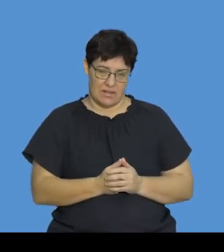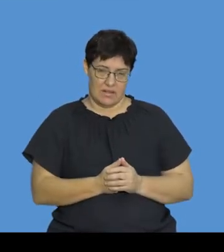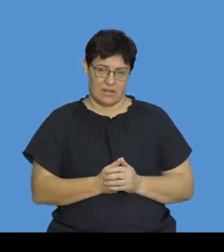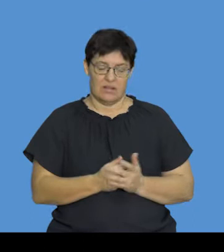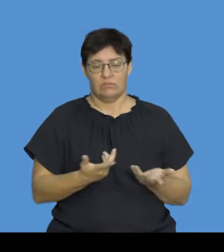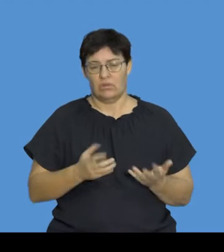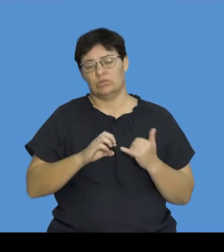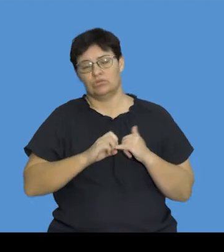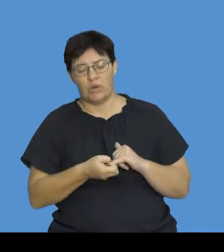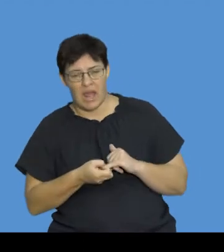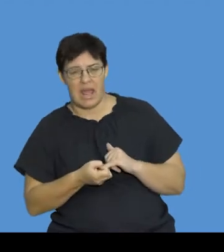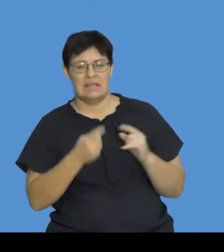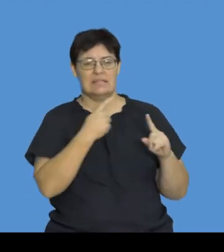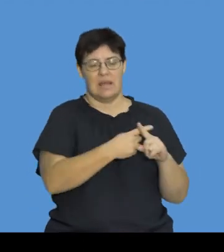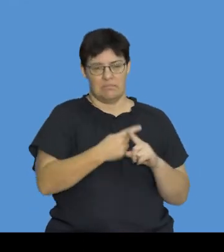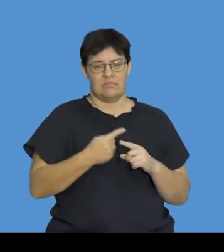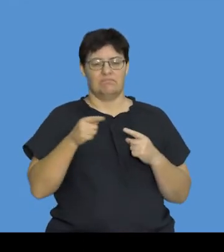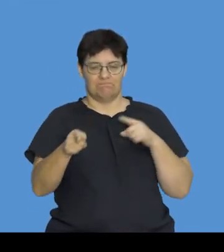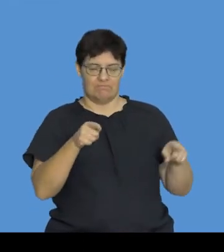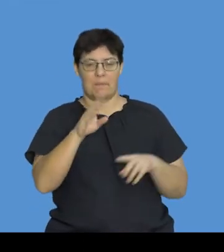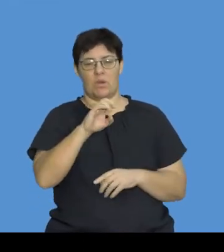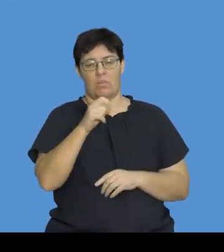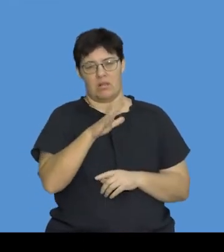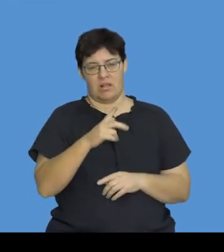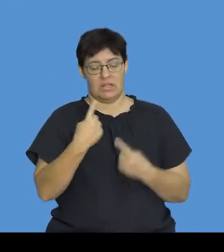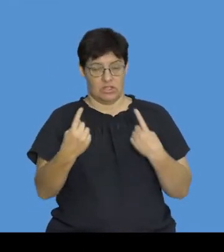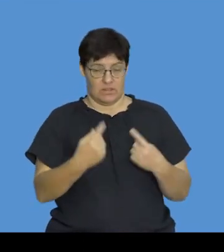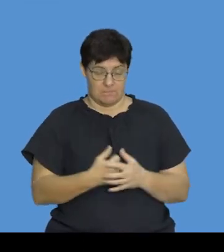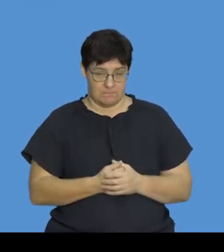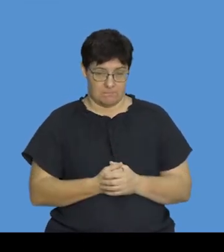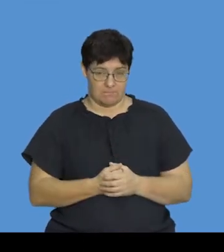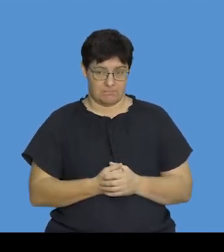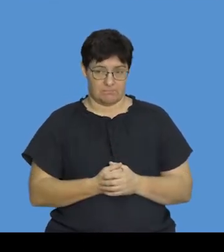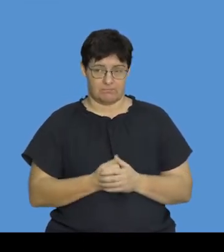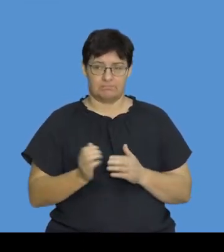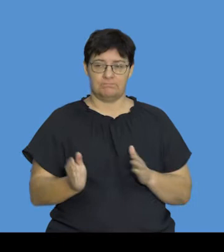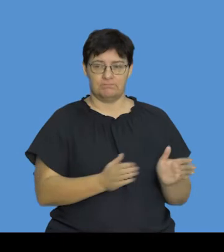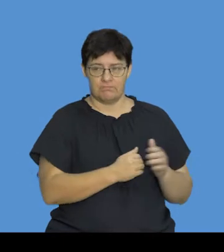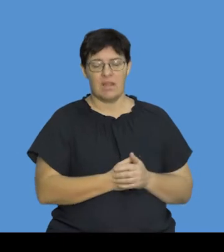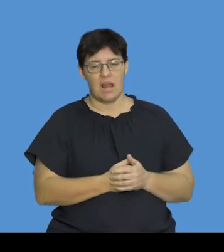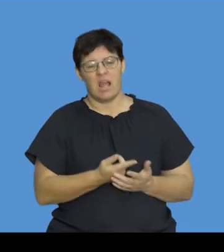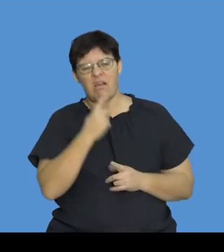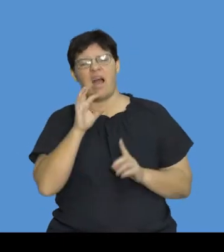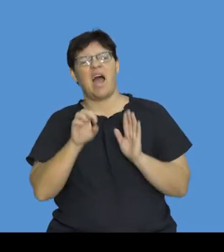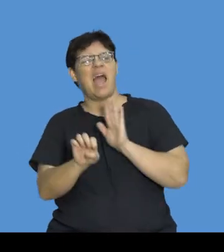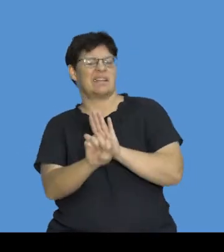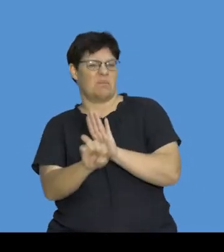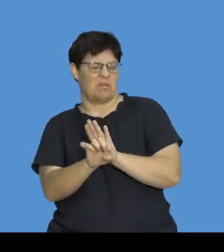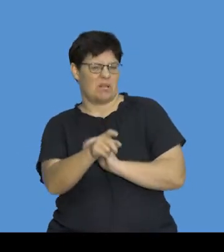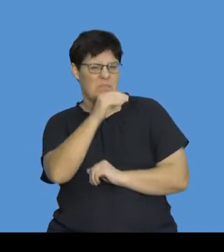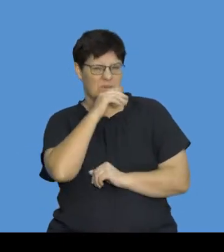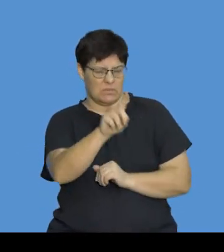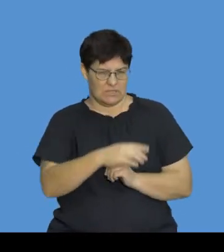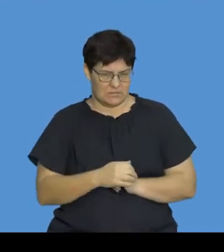try and multiply two binomials. Now let's look at a typical example of what this